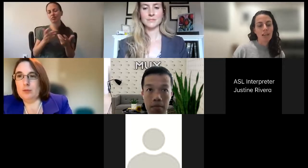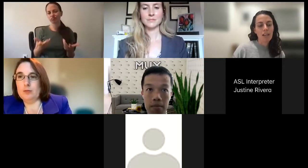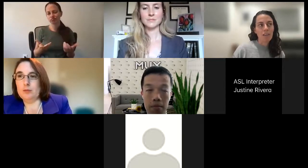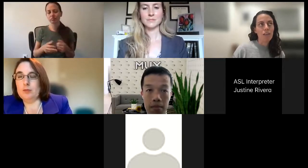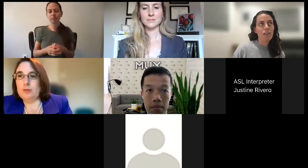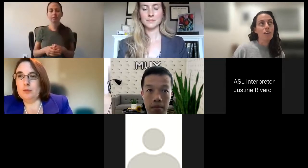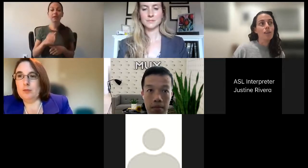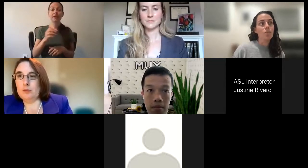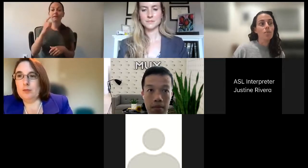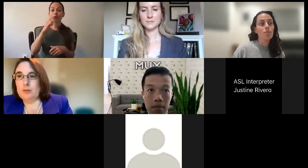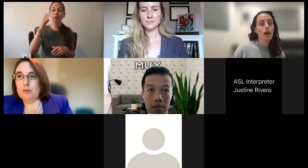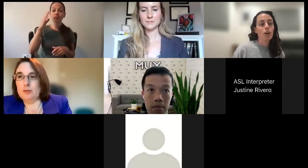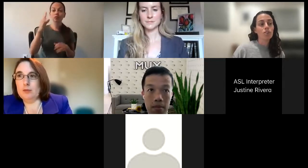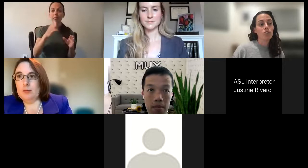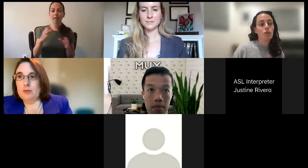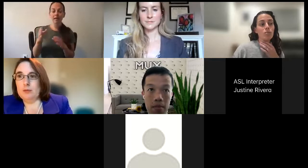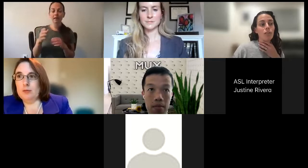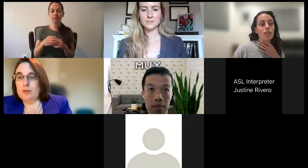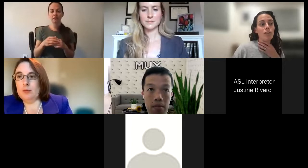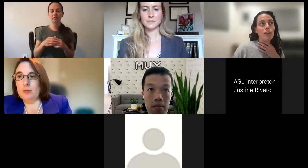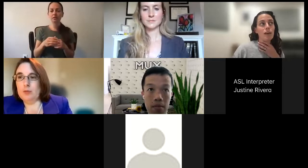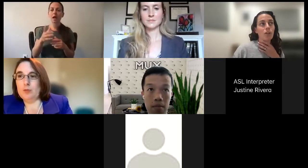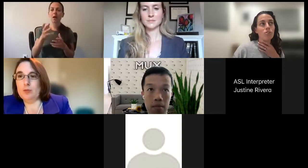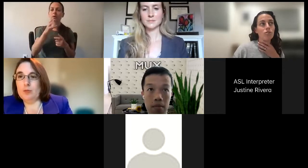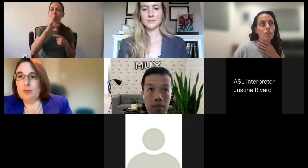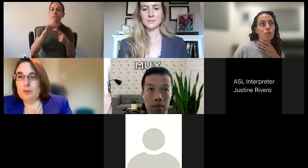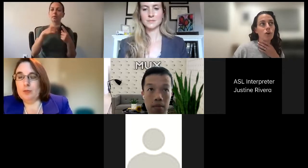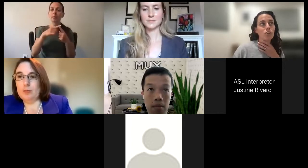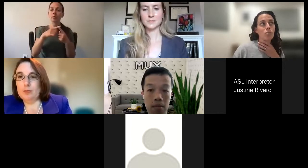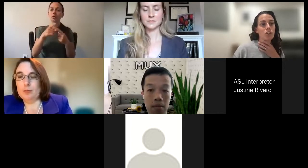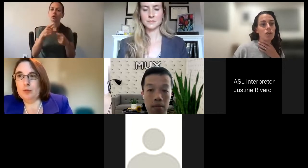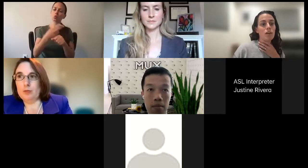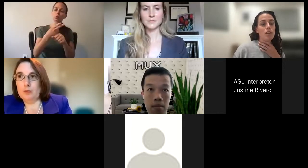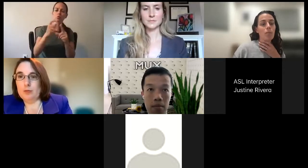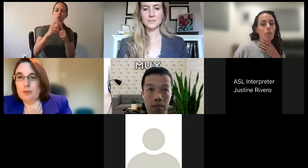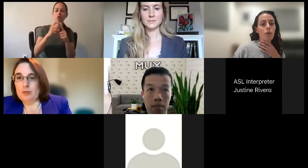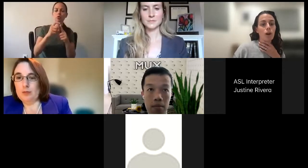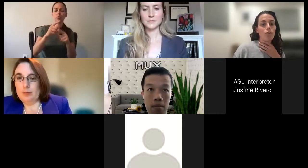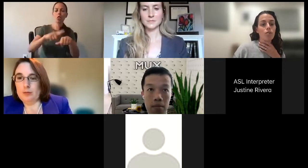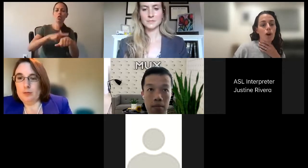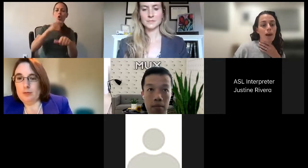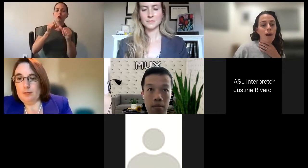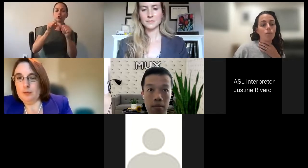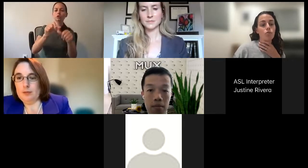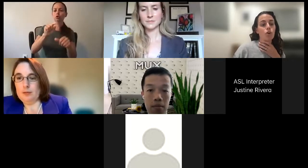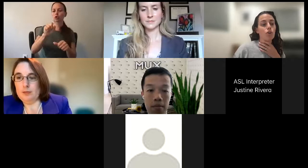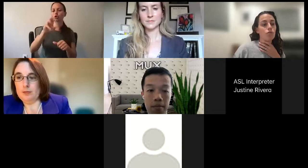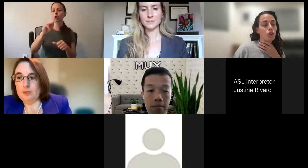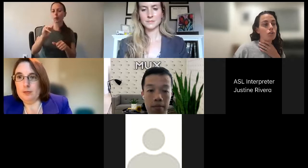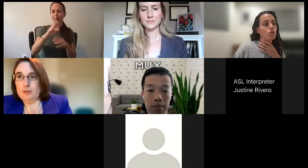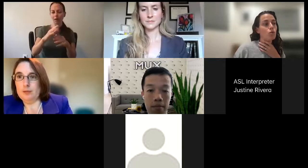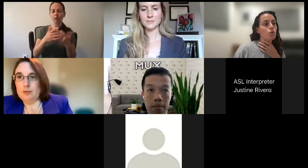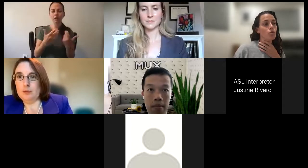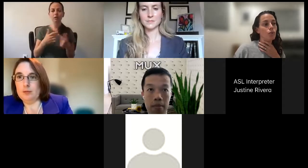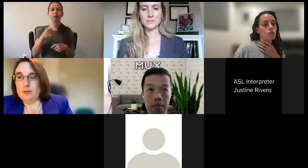long-term planning, I wanted to talk to you guys about I'm glad you used that term long-term, Ashley, about whether or not you thought about, or you've